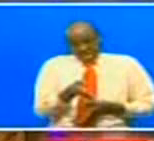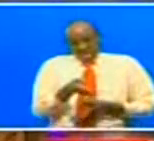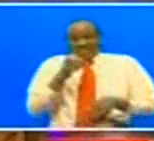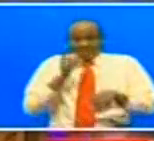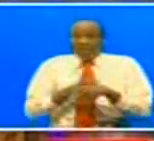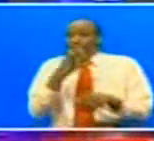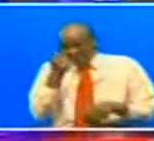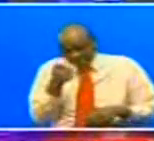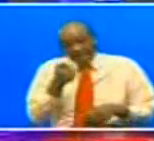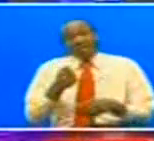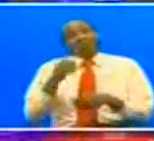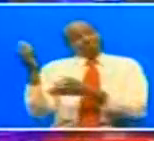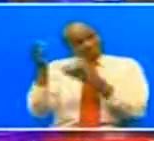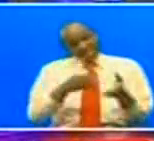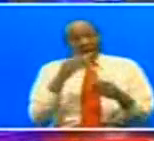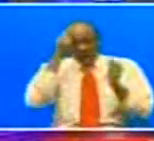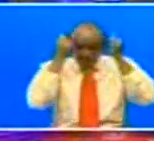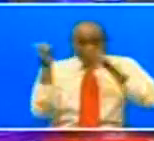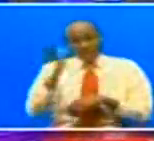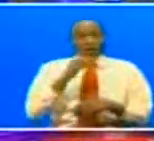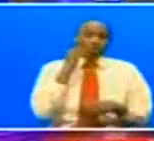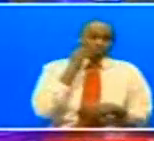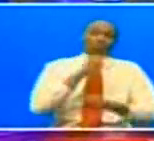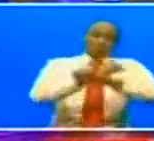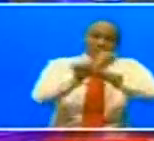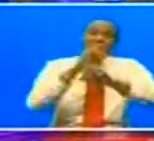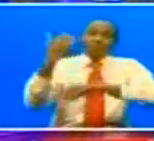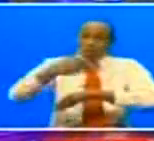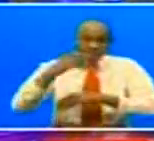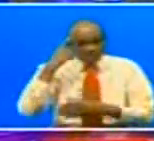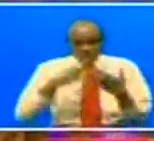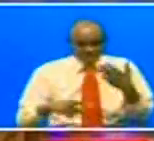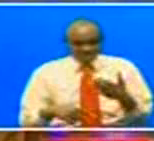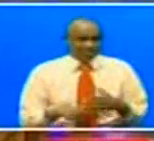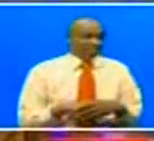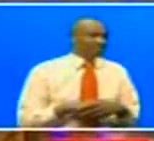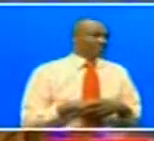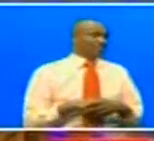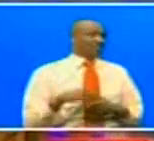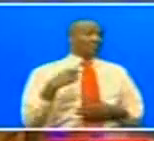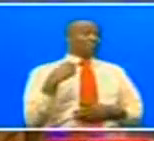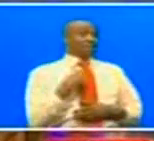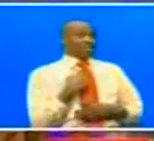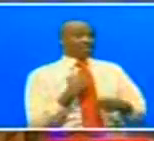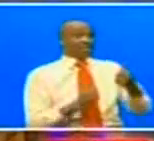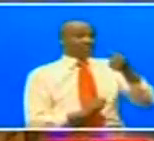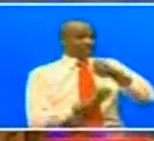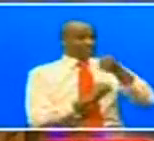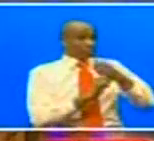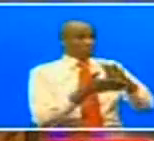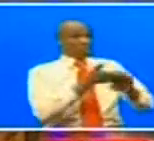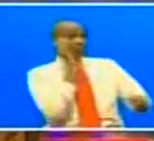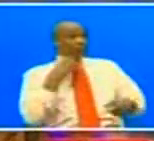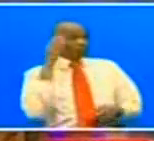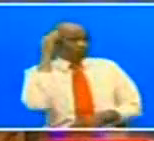troops here and guard this part rather than in there? I would not support a withdrawal